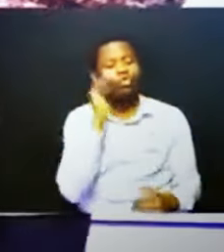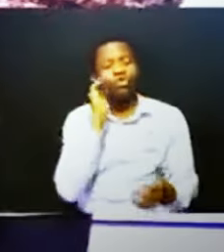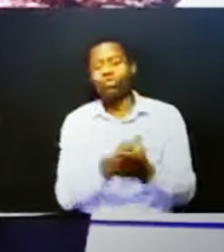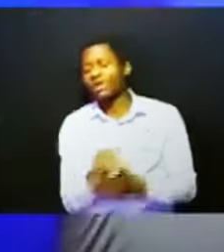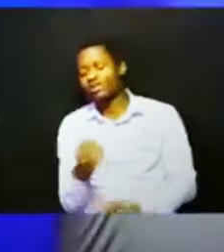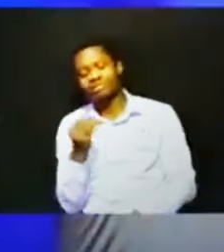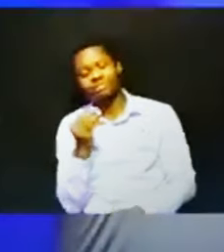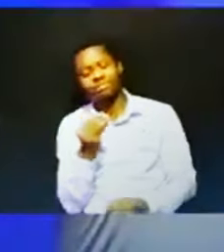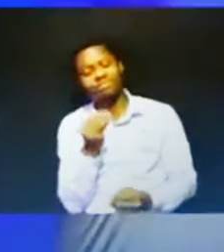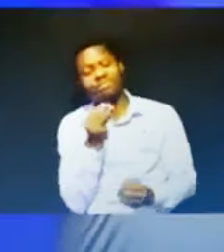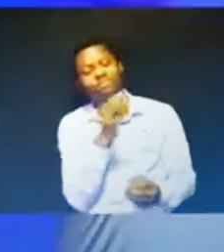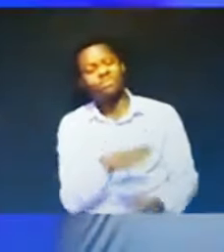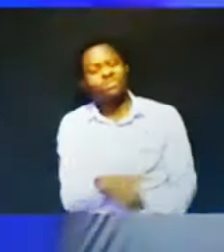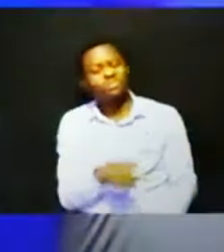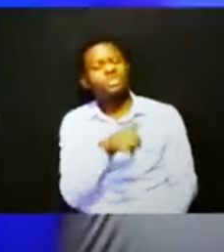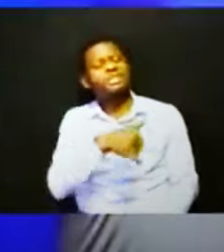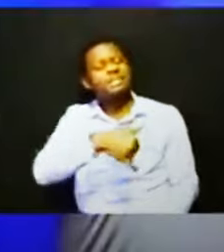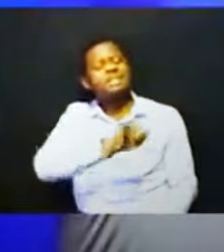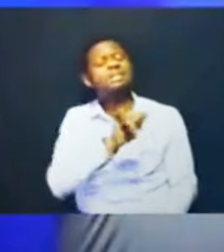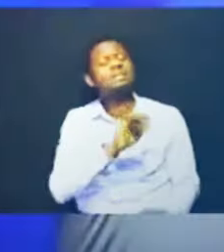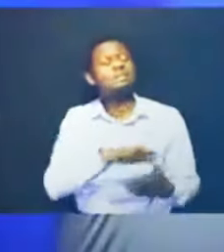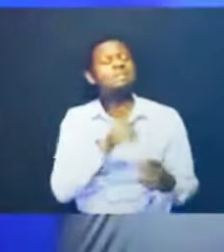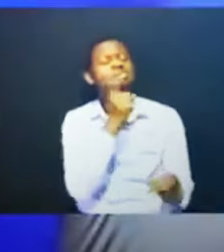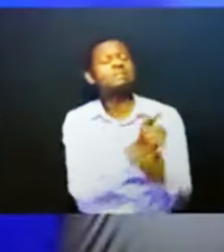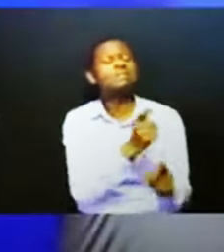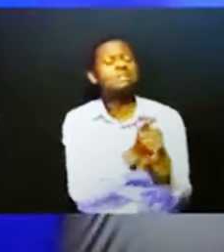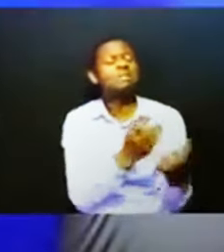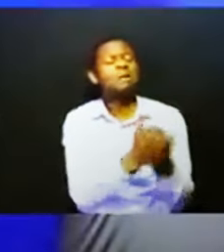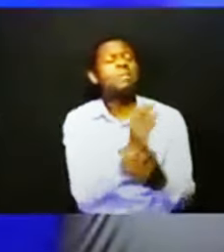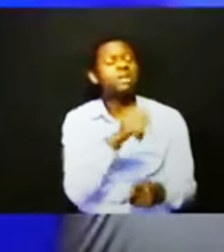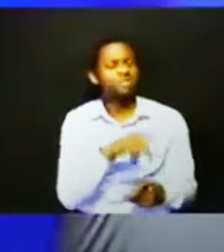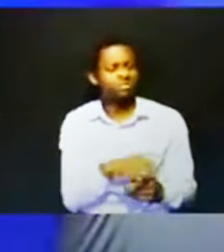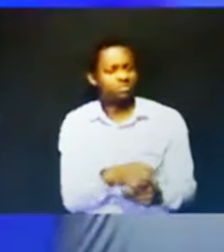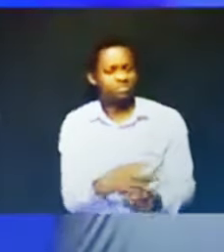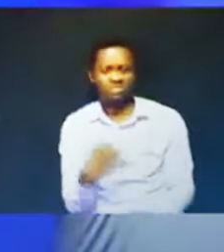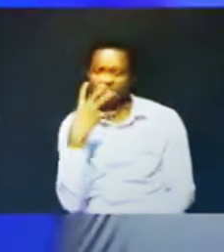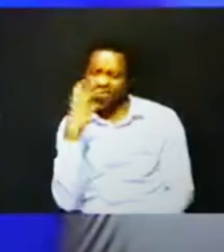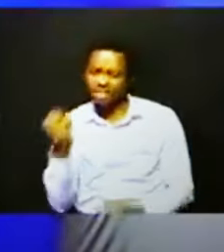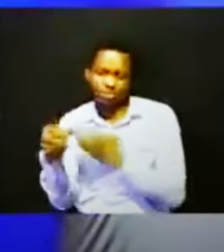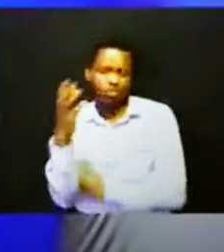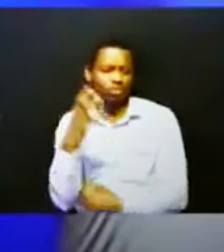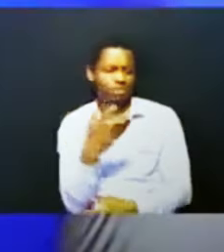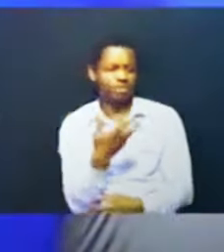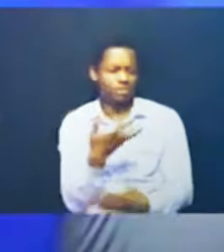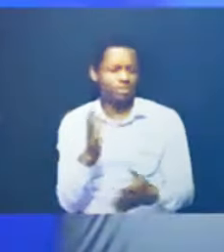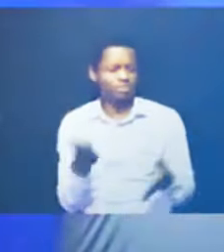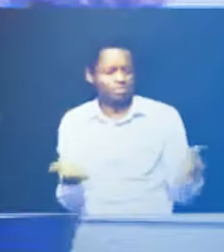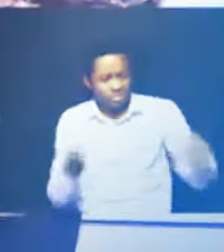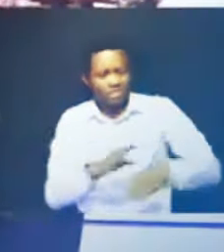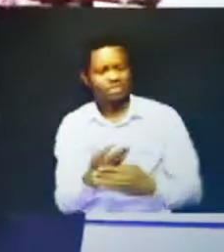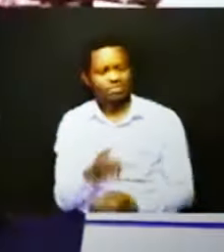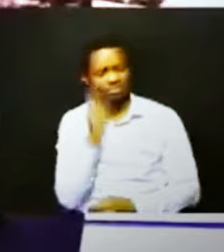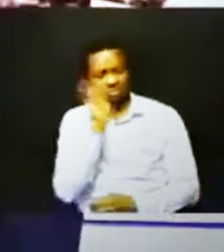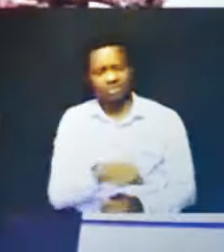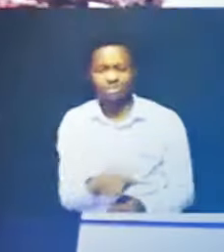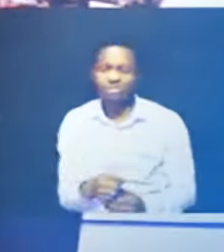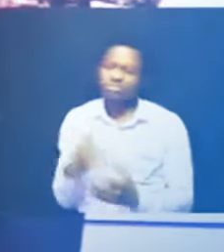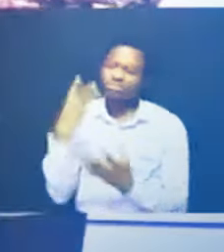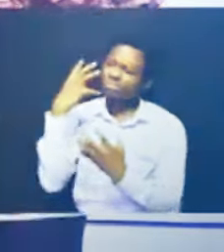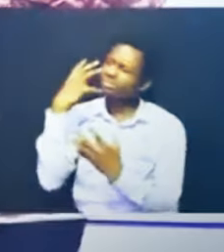your integrity? Curse God and die."